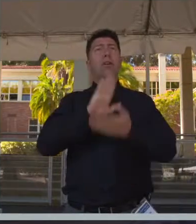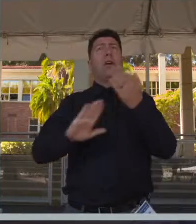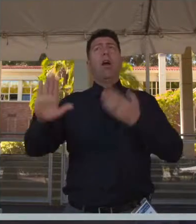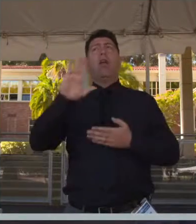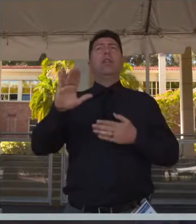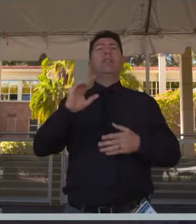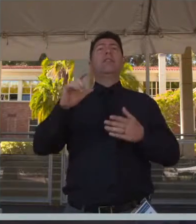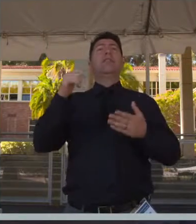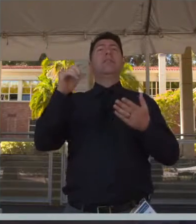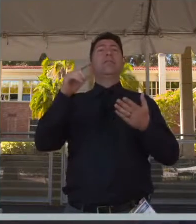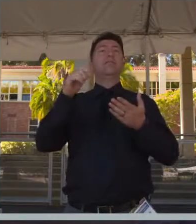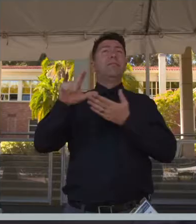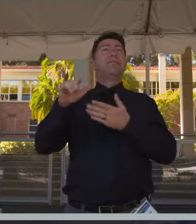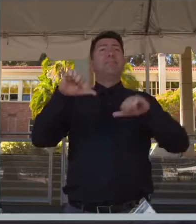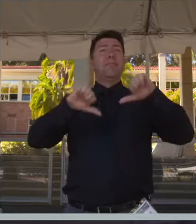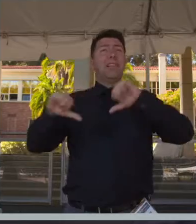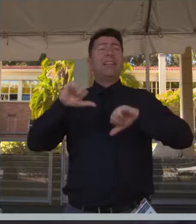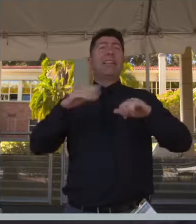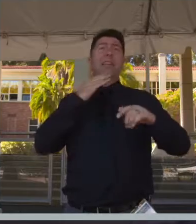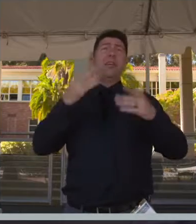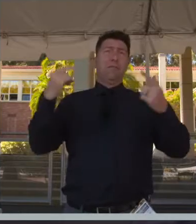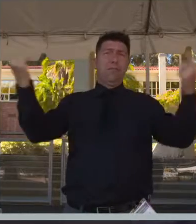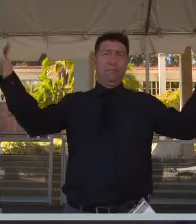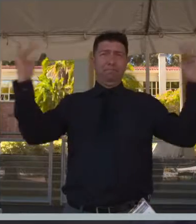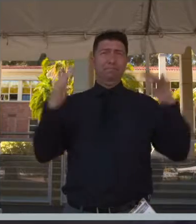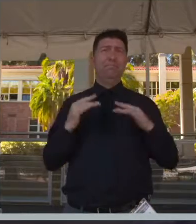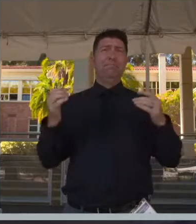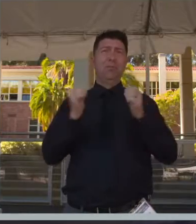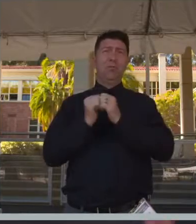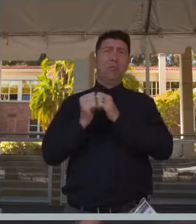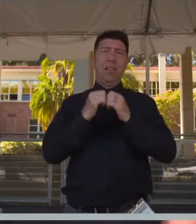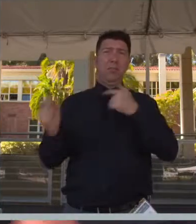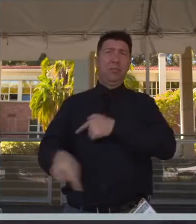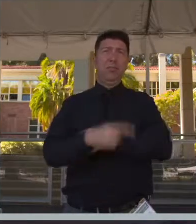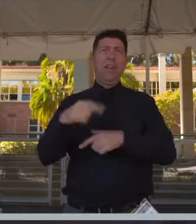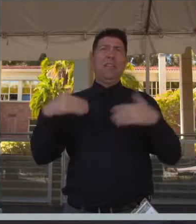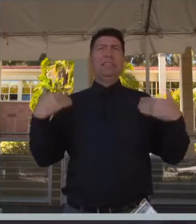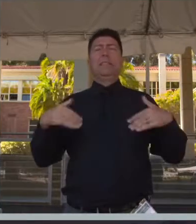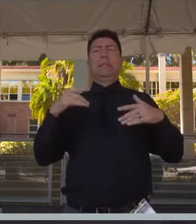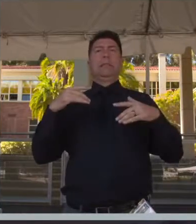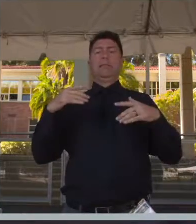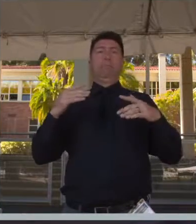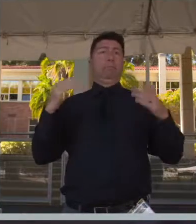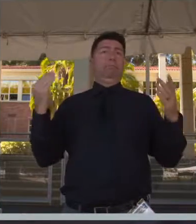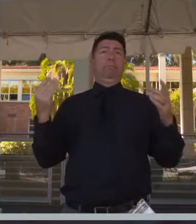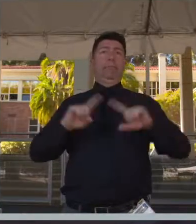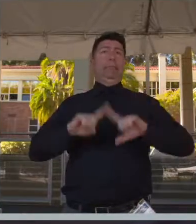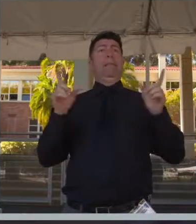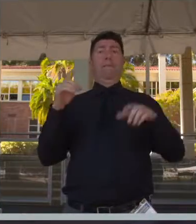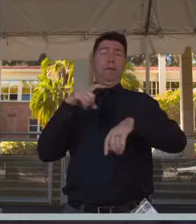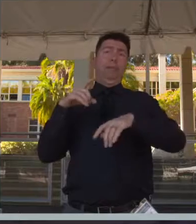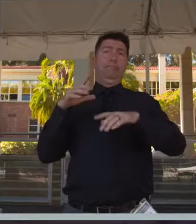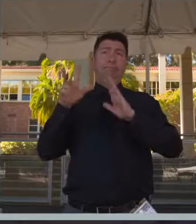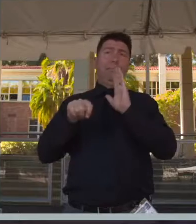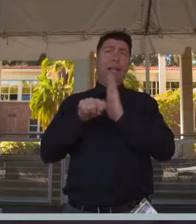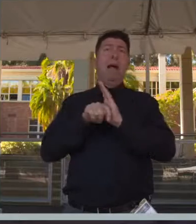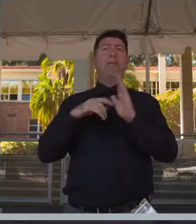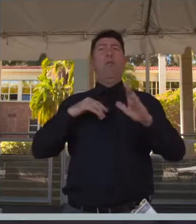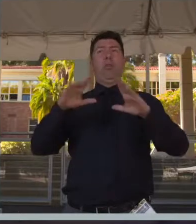and Science. Thank you so much for coming together during these unprecedented times to celebrate our graduates of the class